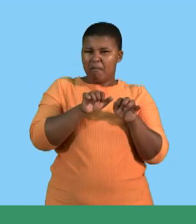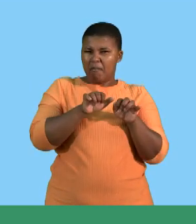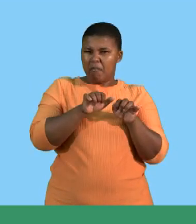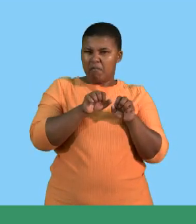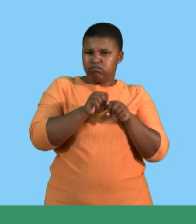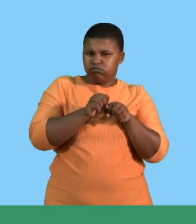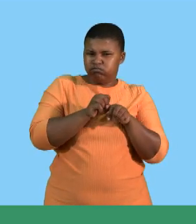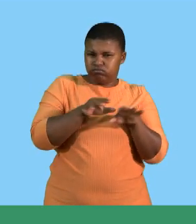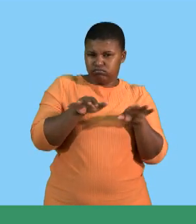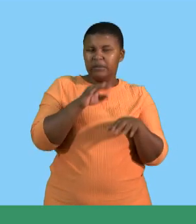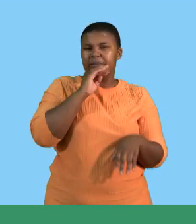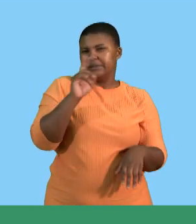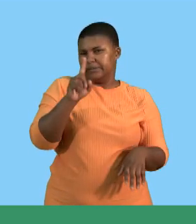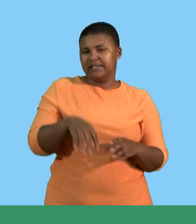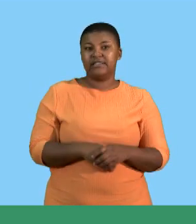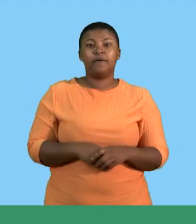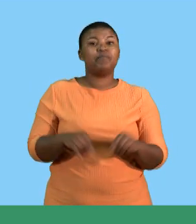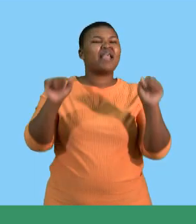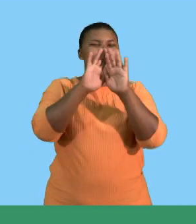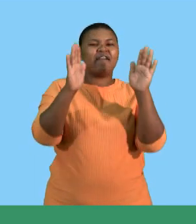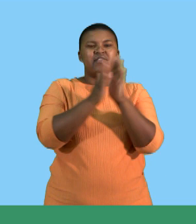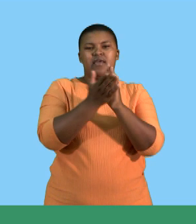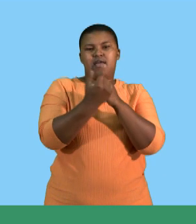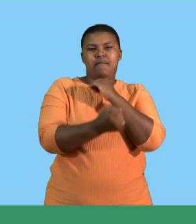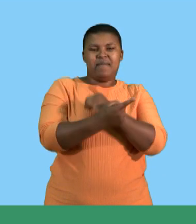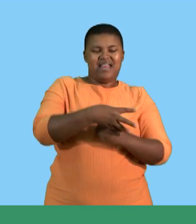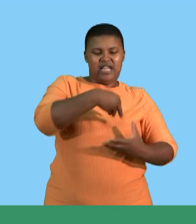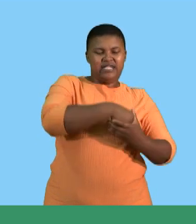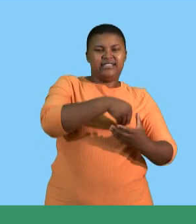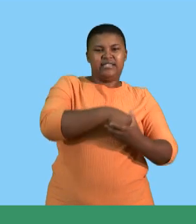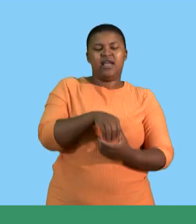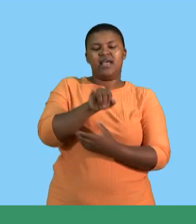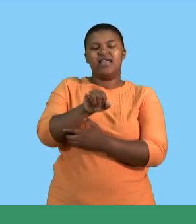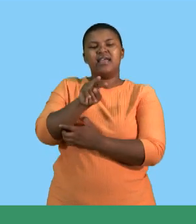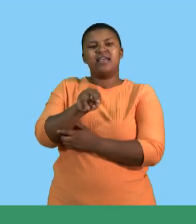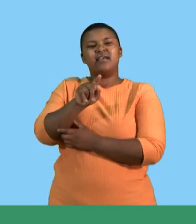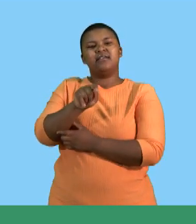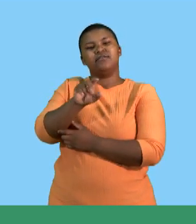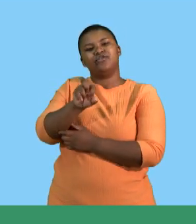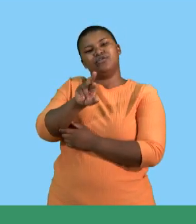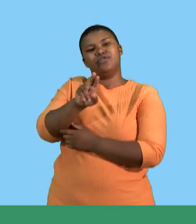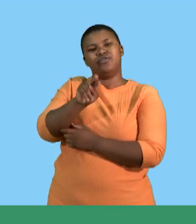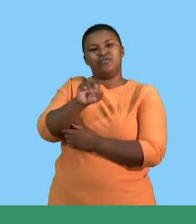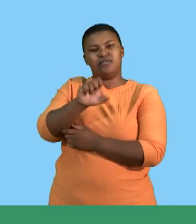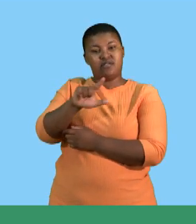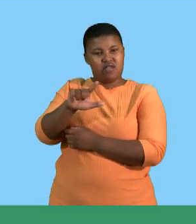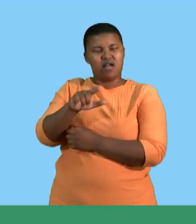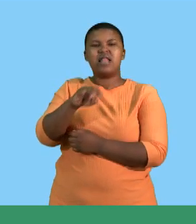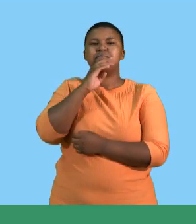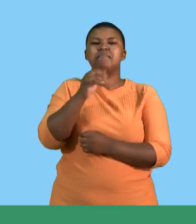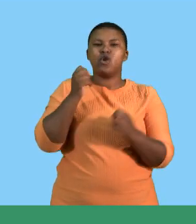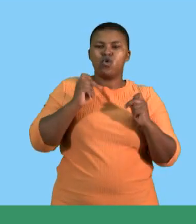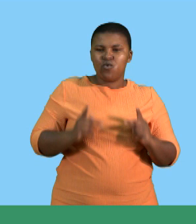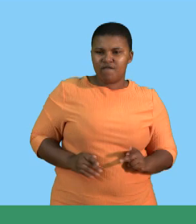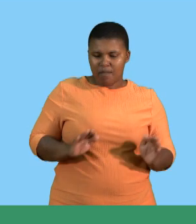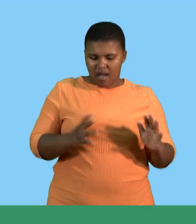it is everything that happens inside the business, how our employees dress, how the business's furniture look,